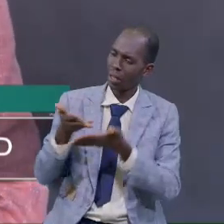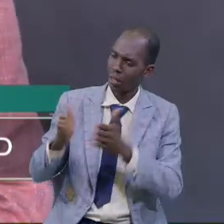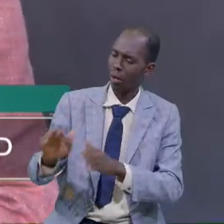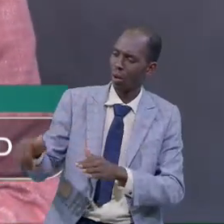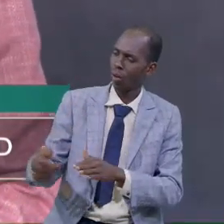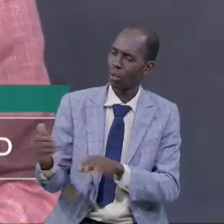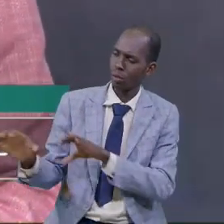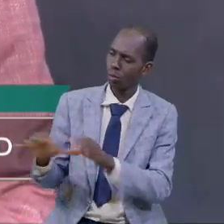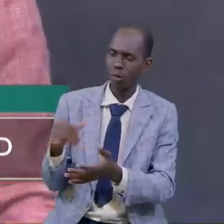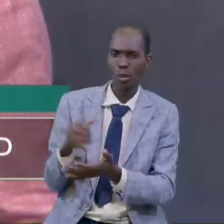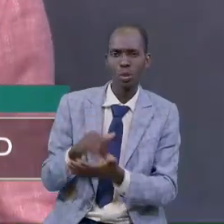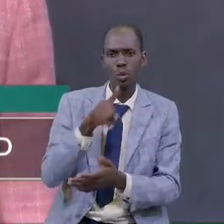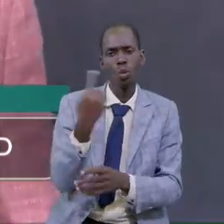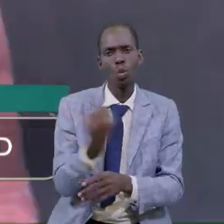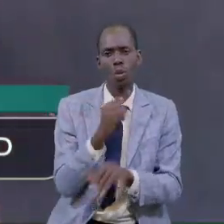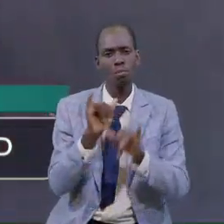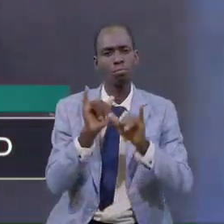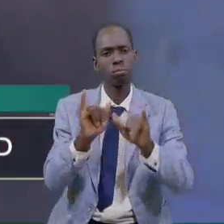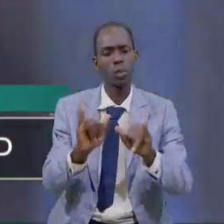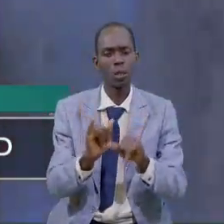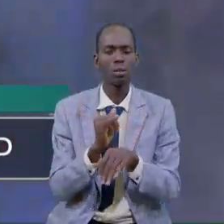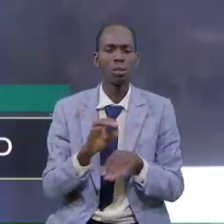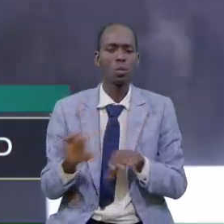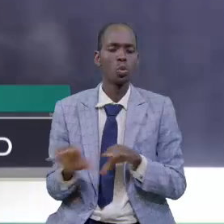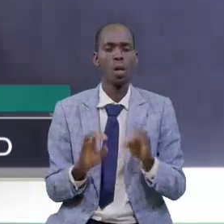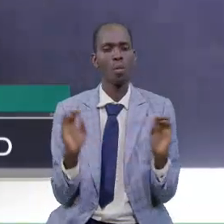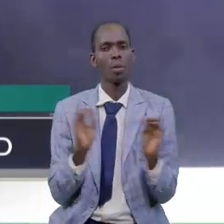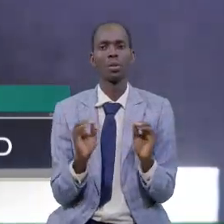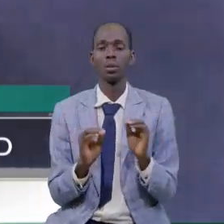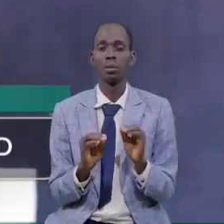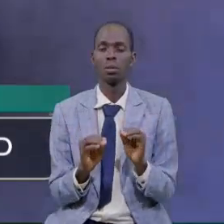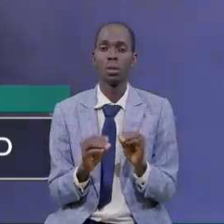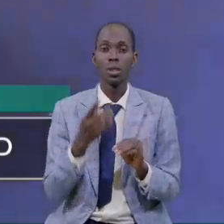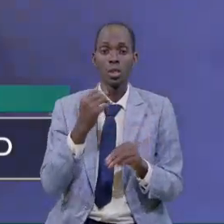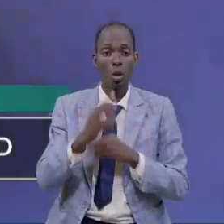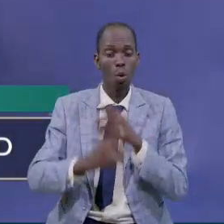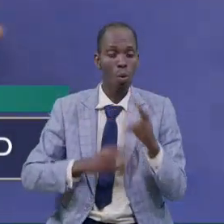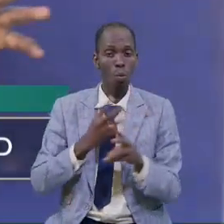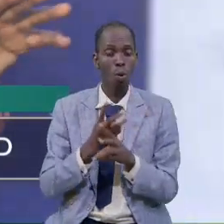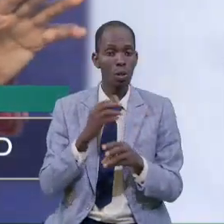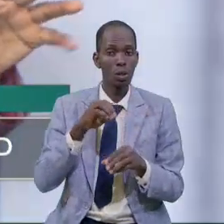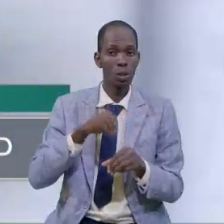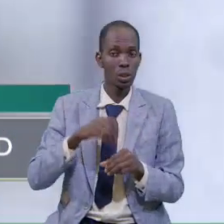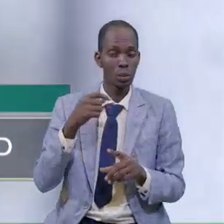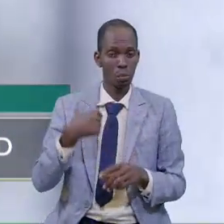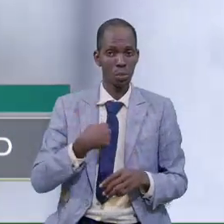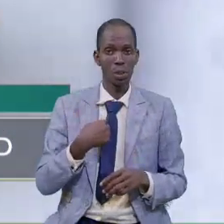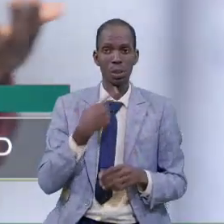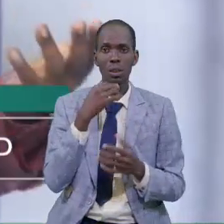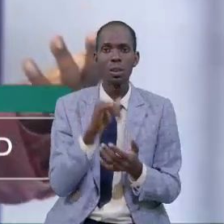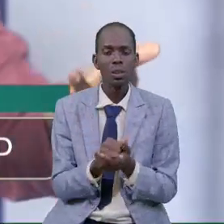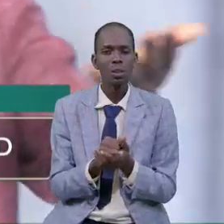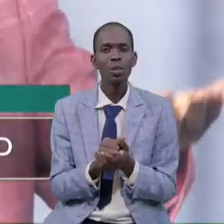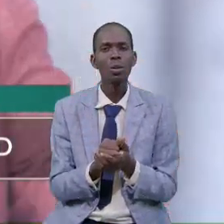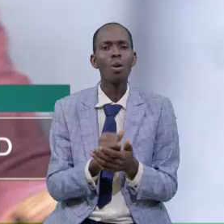where you are. The world in me. The world in me says what the world outside are